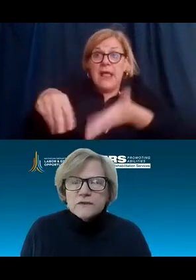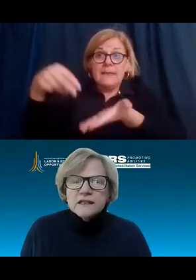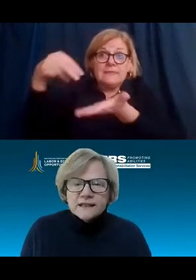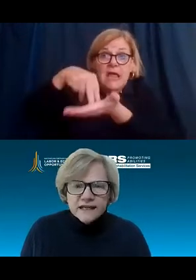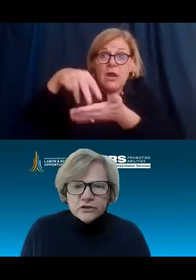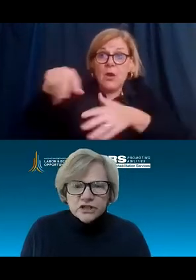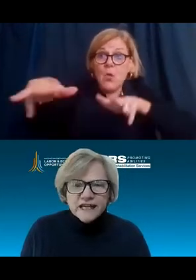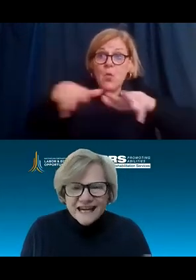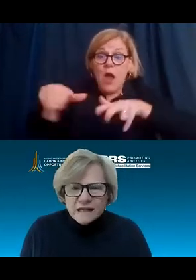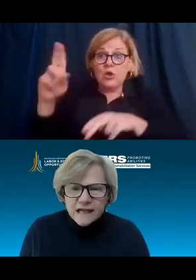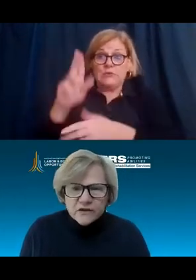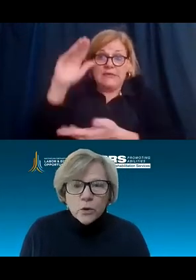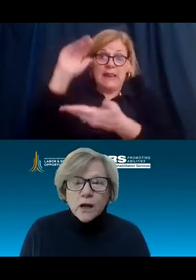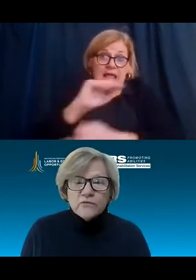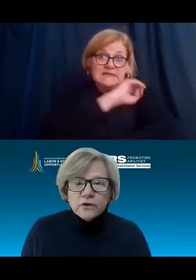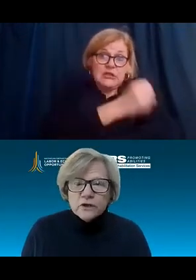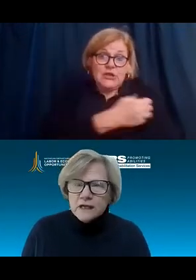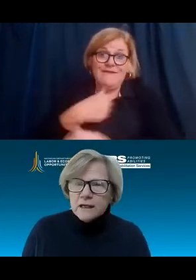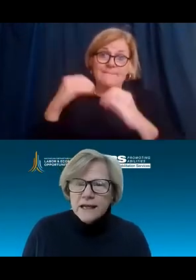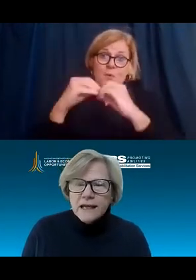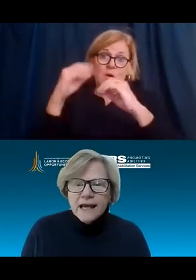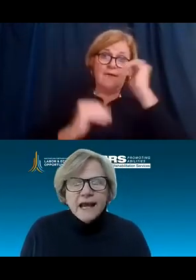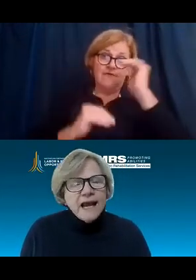walk using less energy and having more comfort.